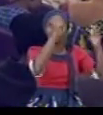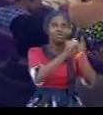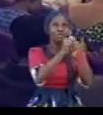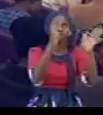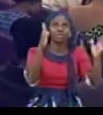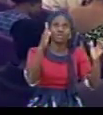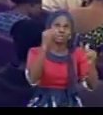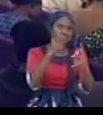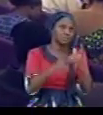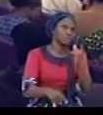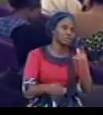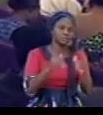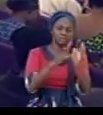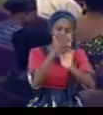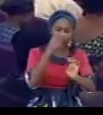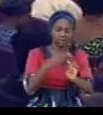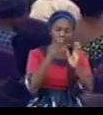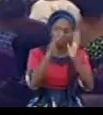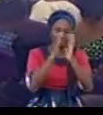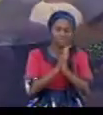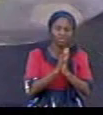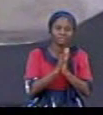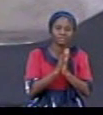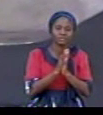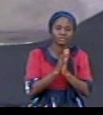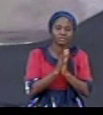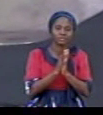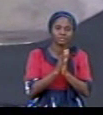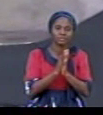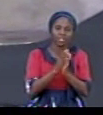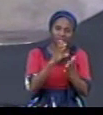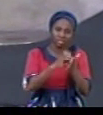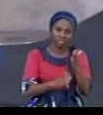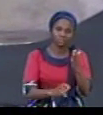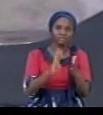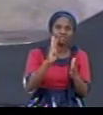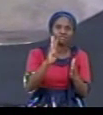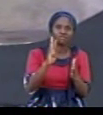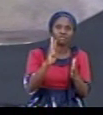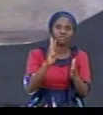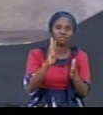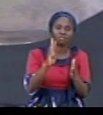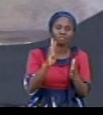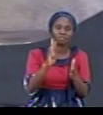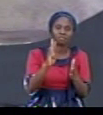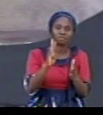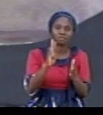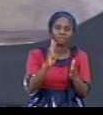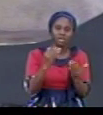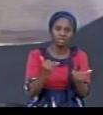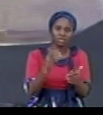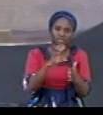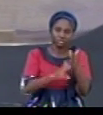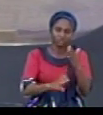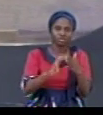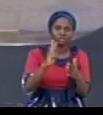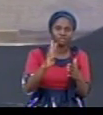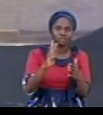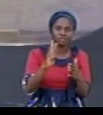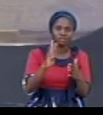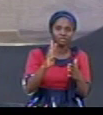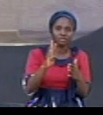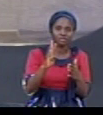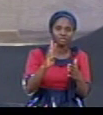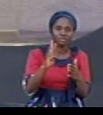end. Amen. Amen. Chapter 4. We're looking at chapter 4, and